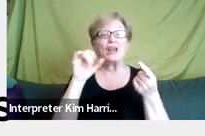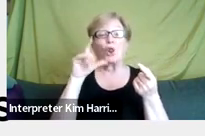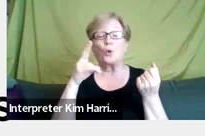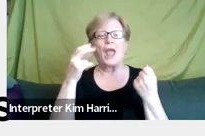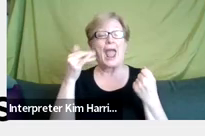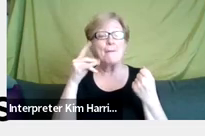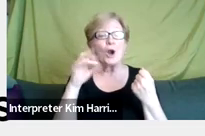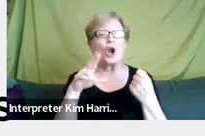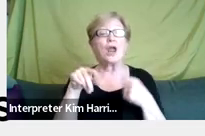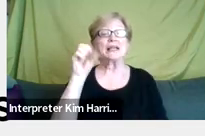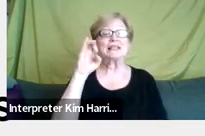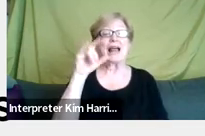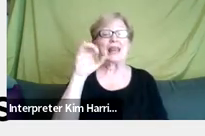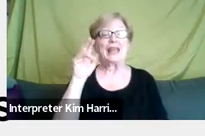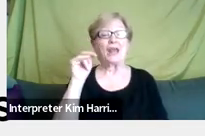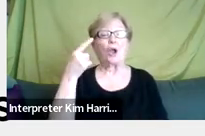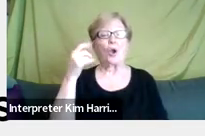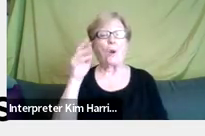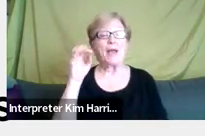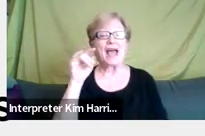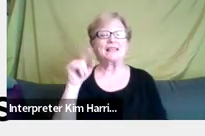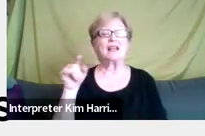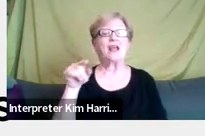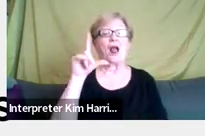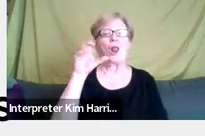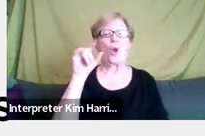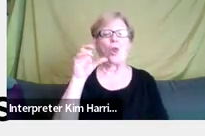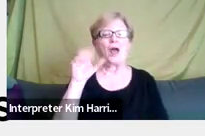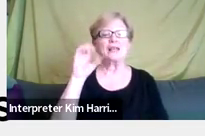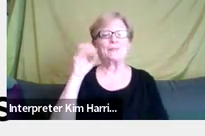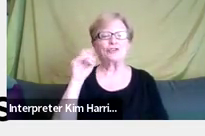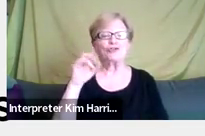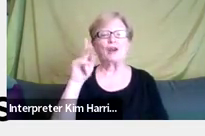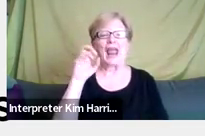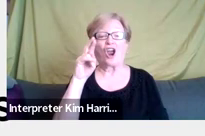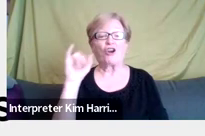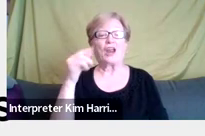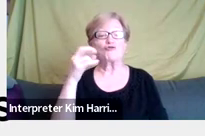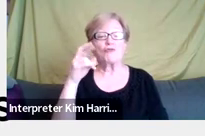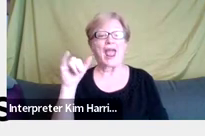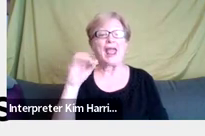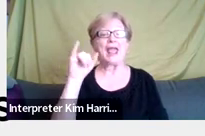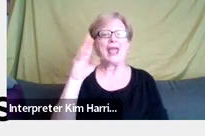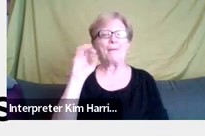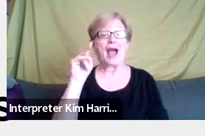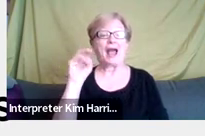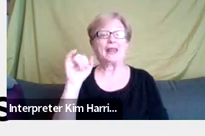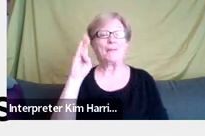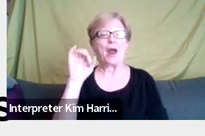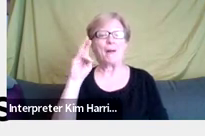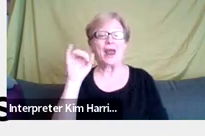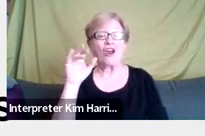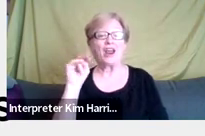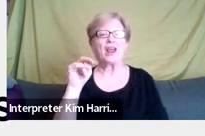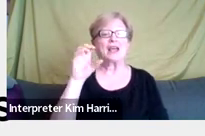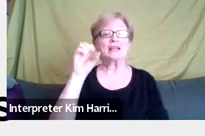Selena Gomez, Lolo Spitzer, Carrie Gray, Imani Babarian, and Senator